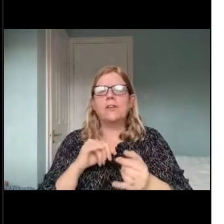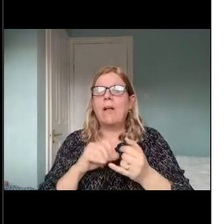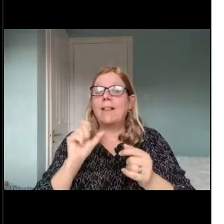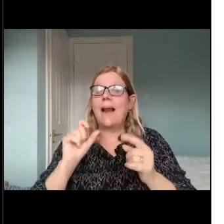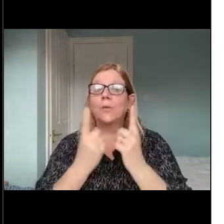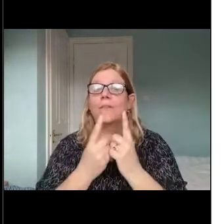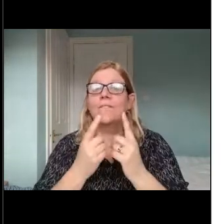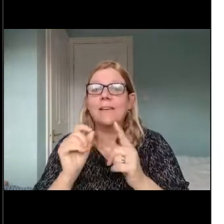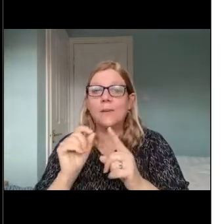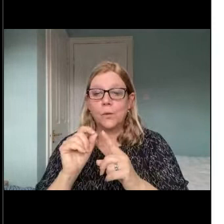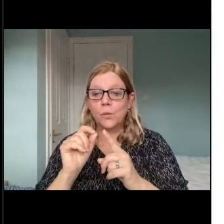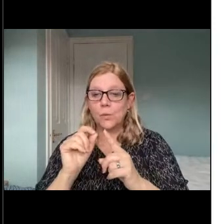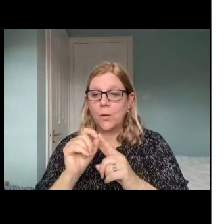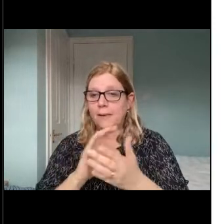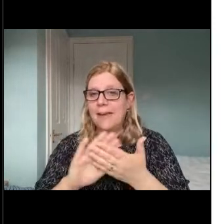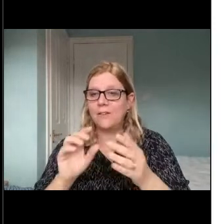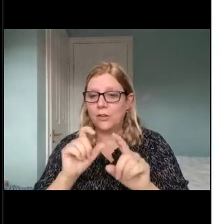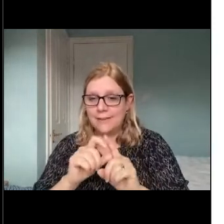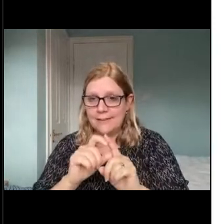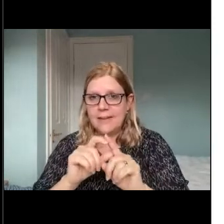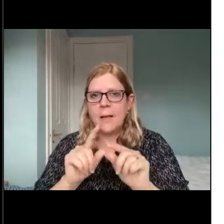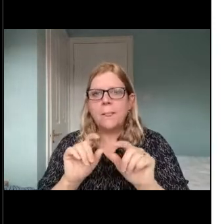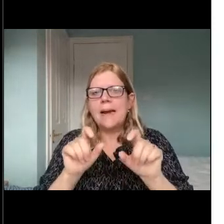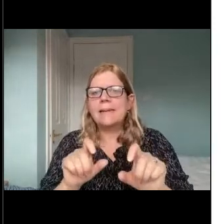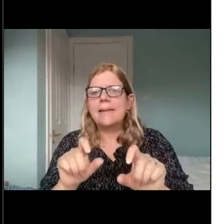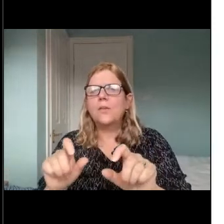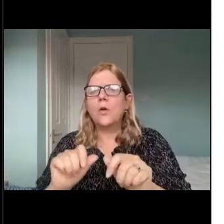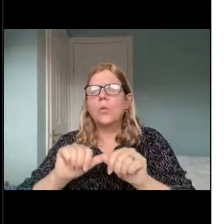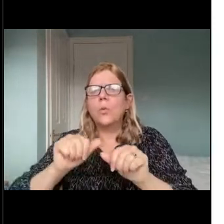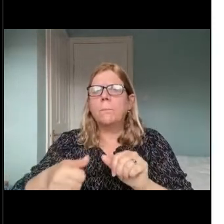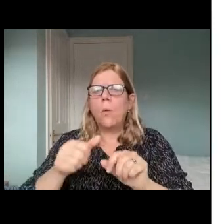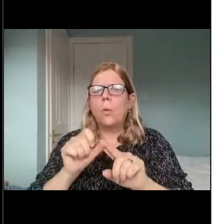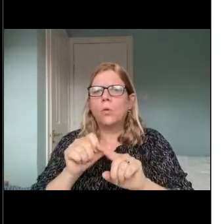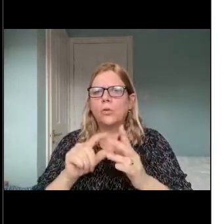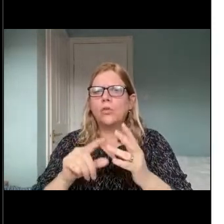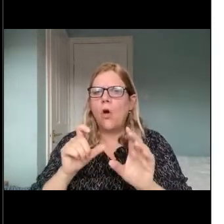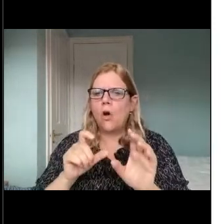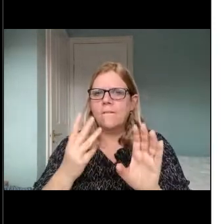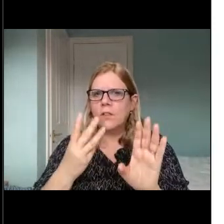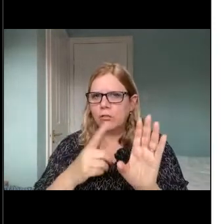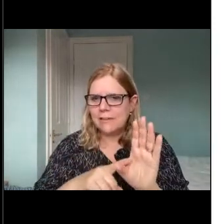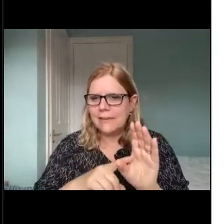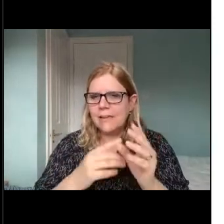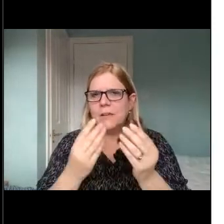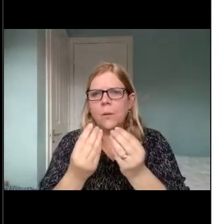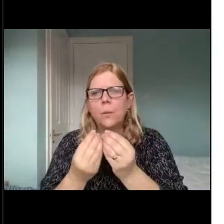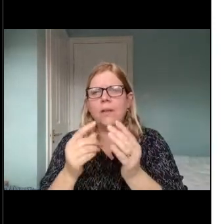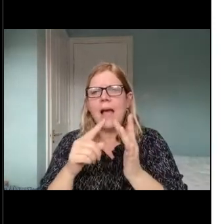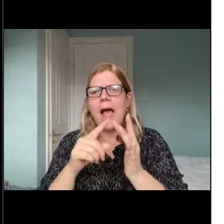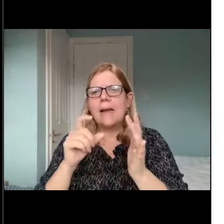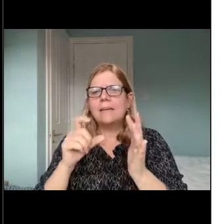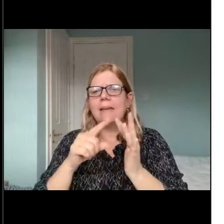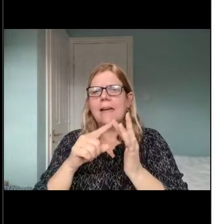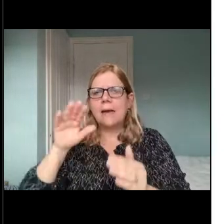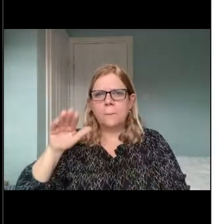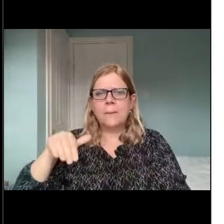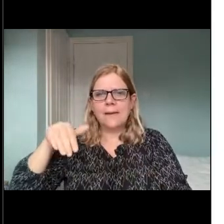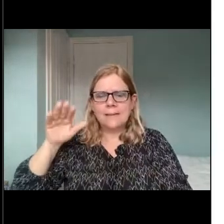research, and I went to Strathclyde University to do my PhD. And then I stayed on to do a postdoc for 3